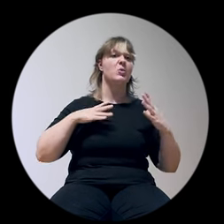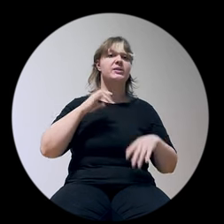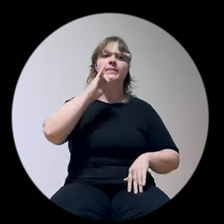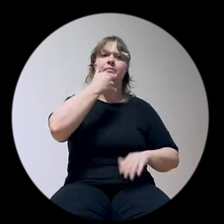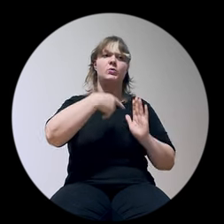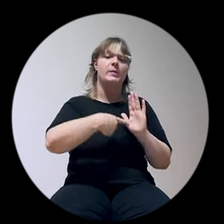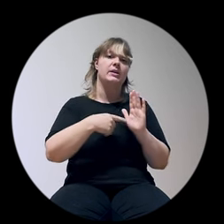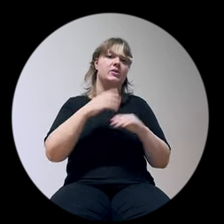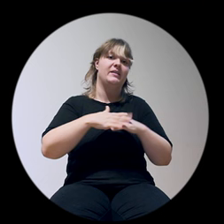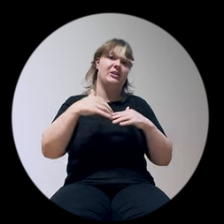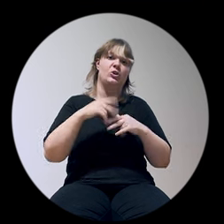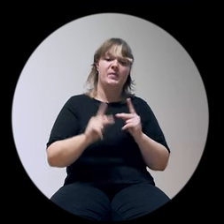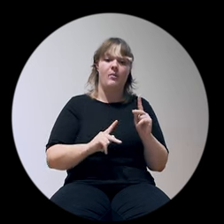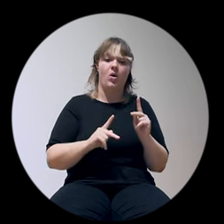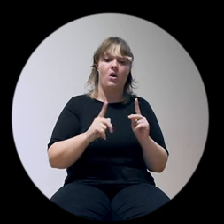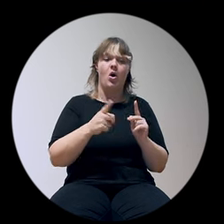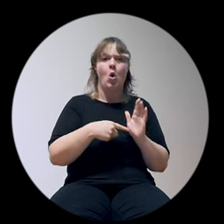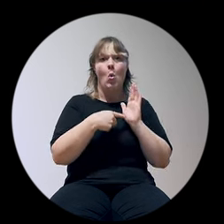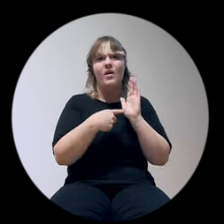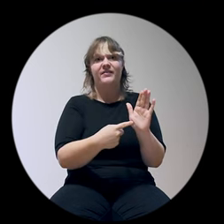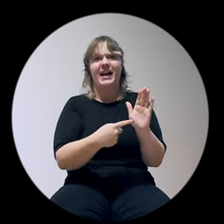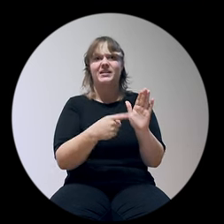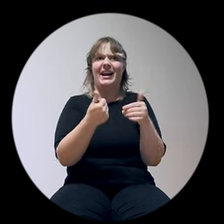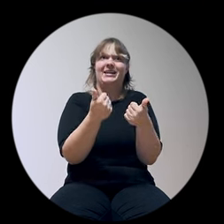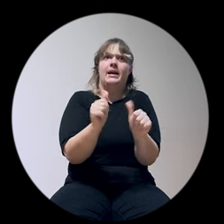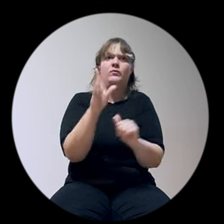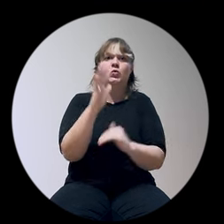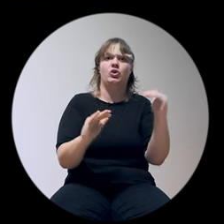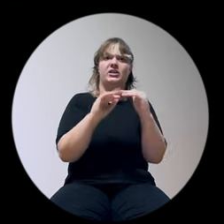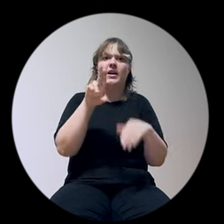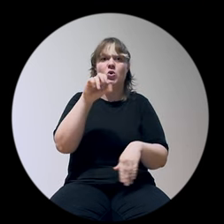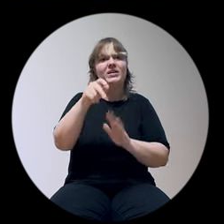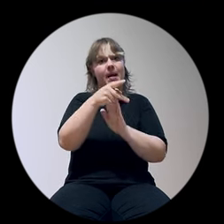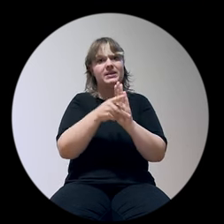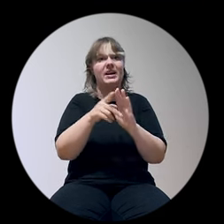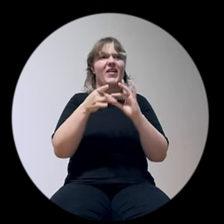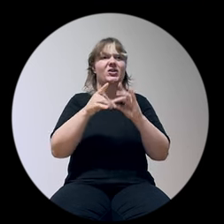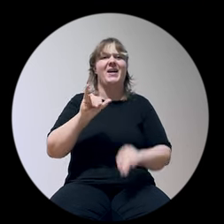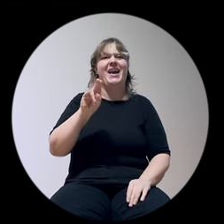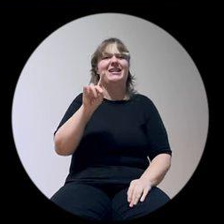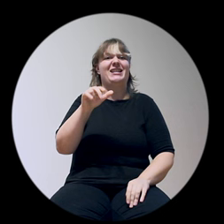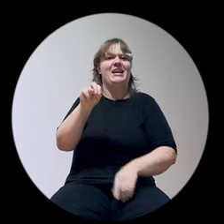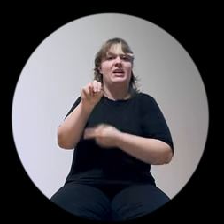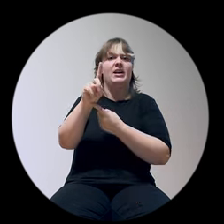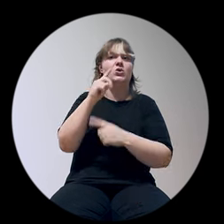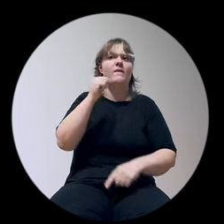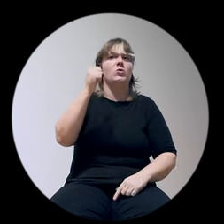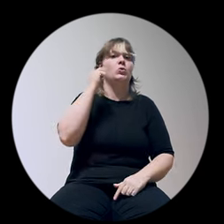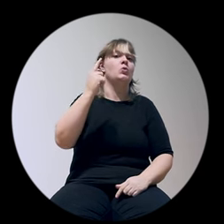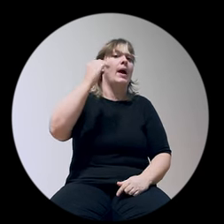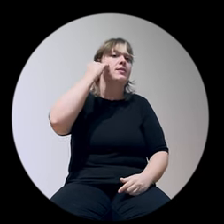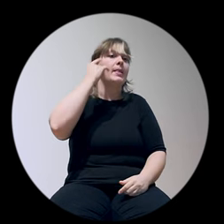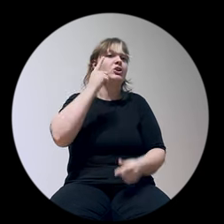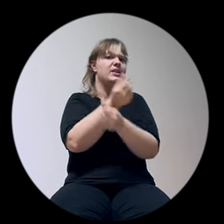indigenous people reflect an attempt to justify U.S. policy. The term Indian is a refusal to acknowledge sovereignty and